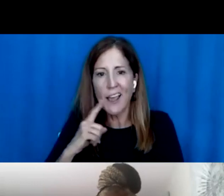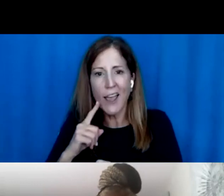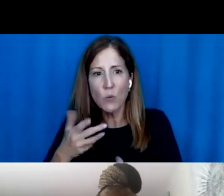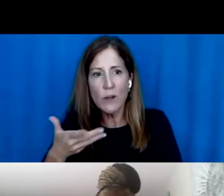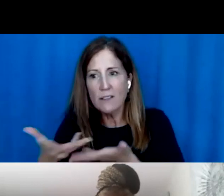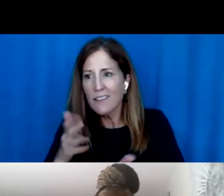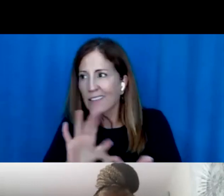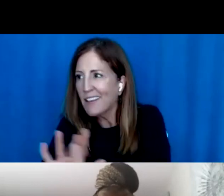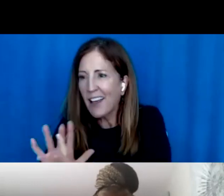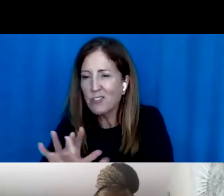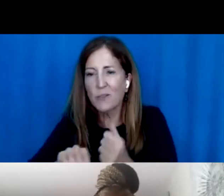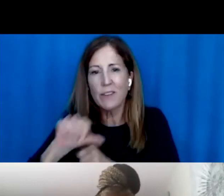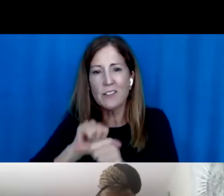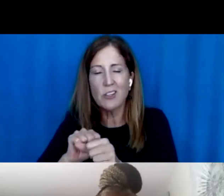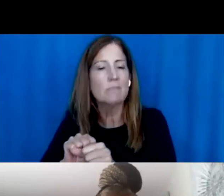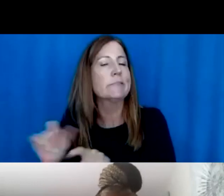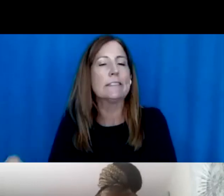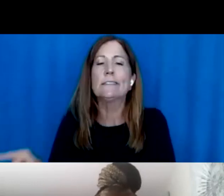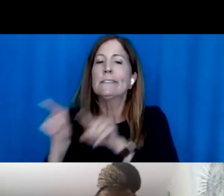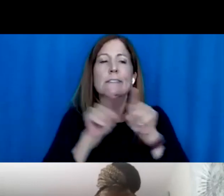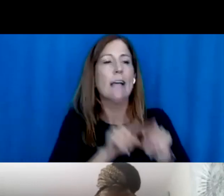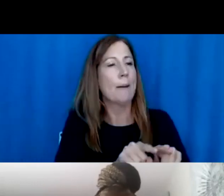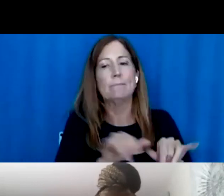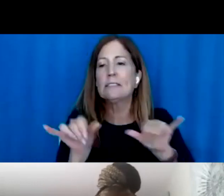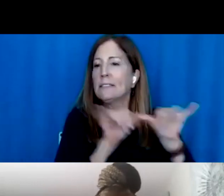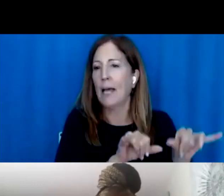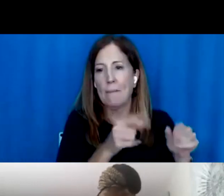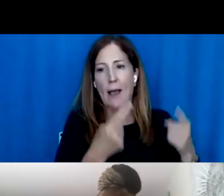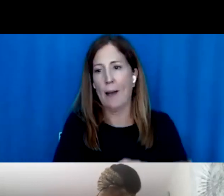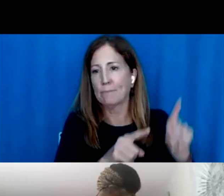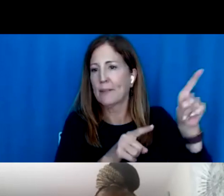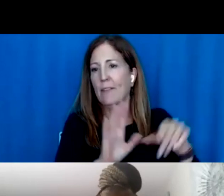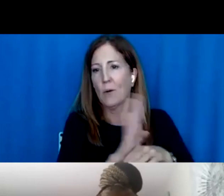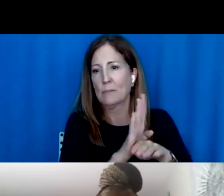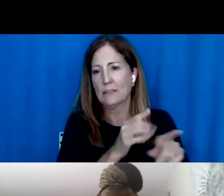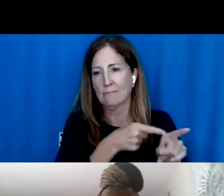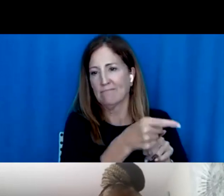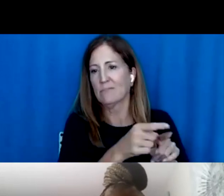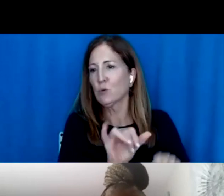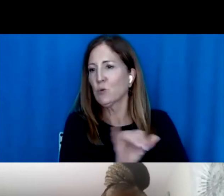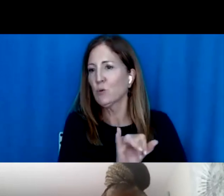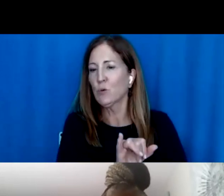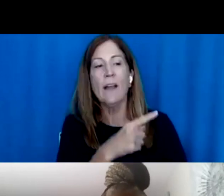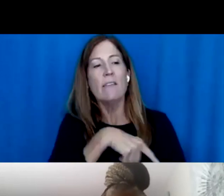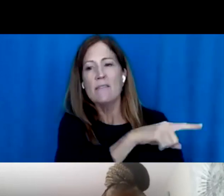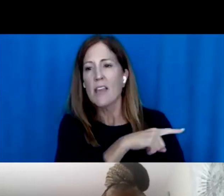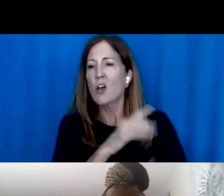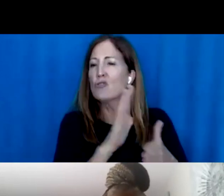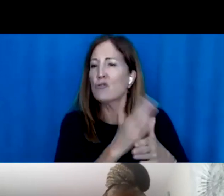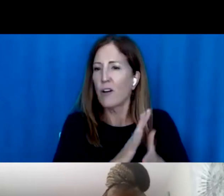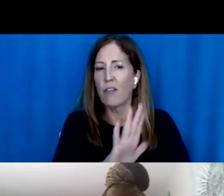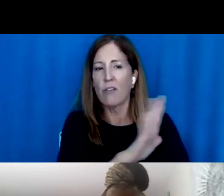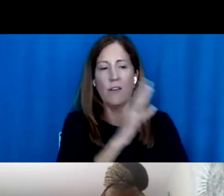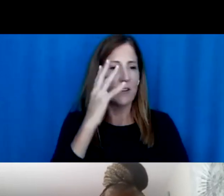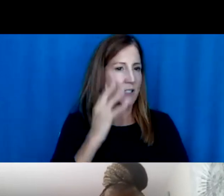together, the same thing happens in those industries too. So they're sharing their experiences in the